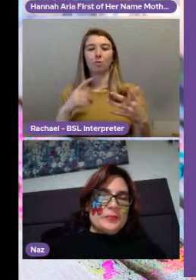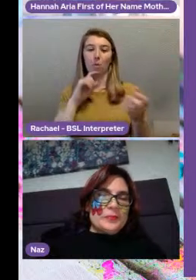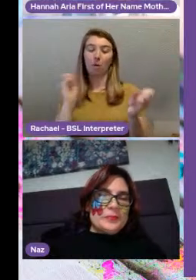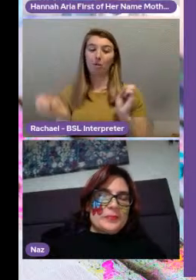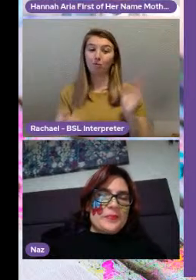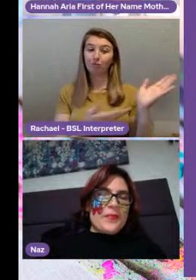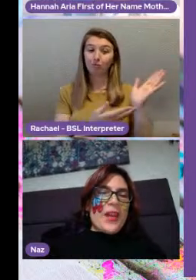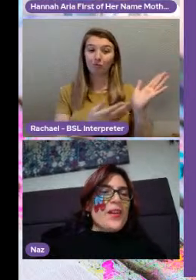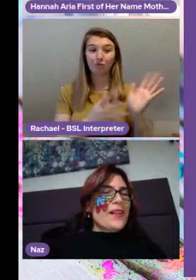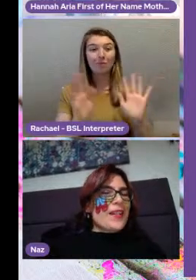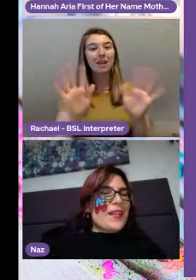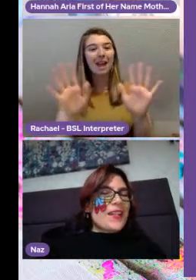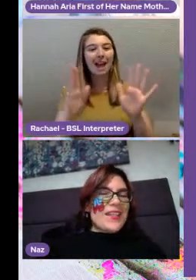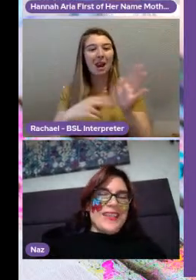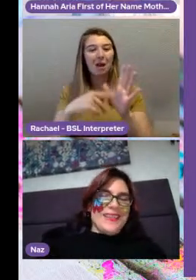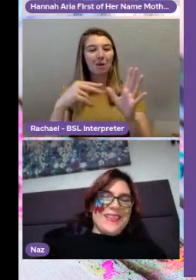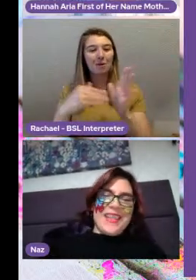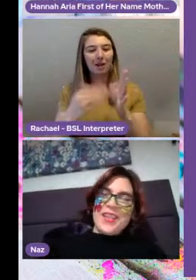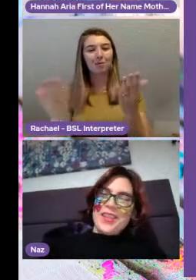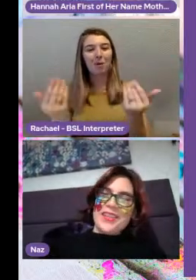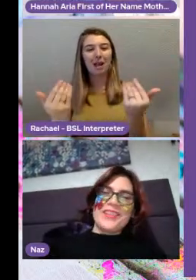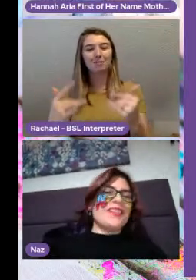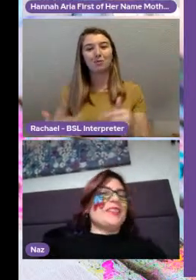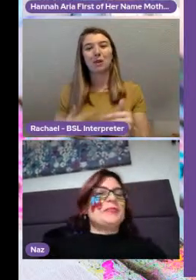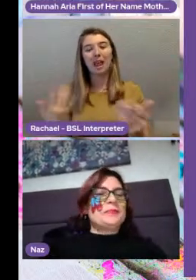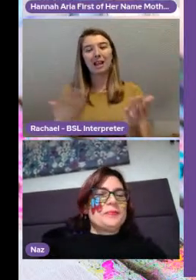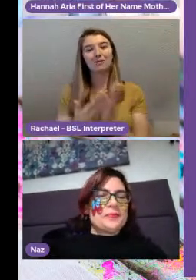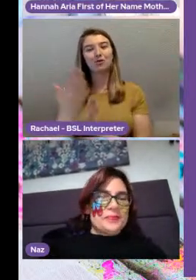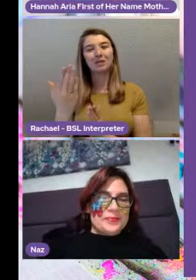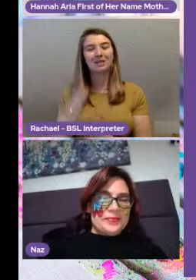Hi, Naz. Welcome to the live. Thank you.